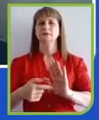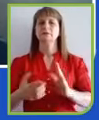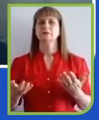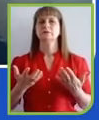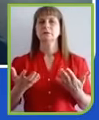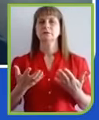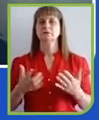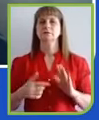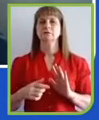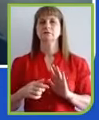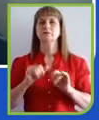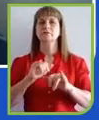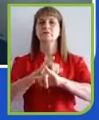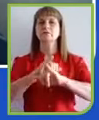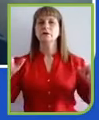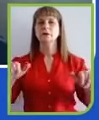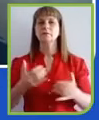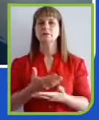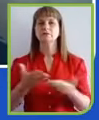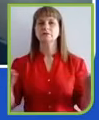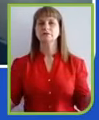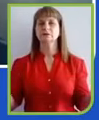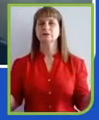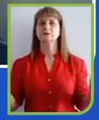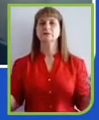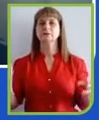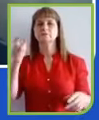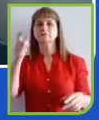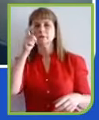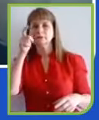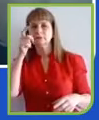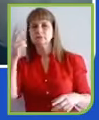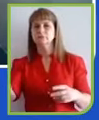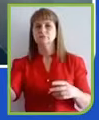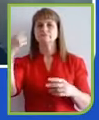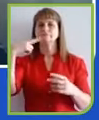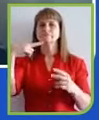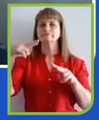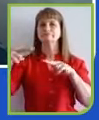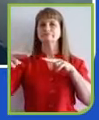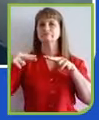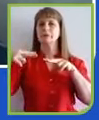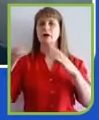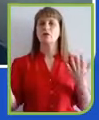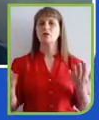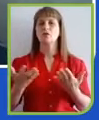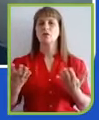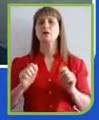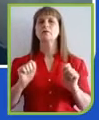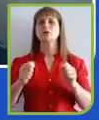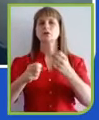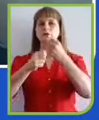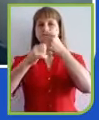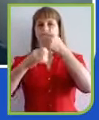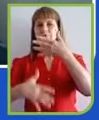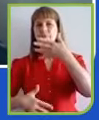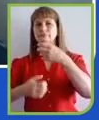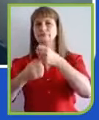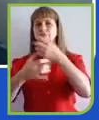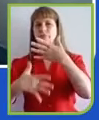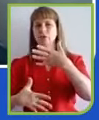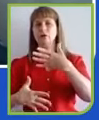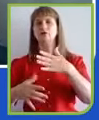watching that, along with the presentations and comments, already register your